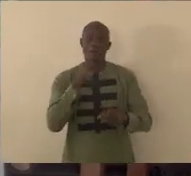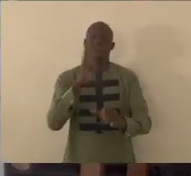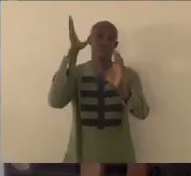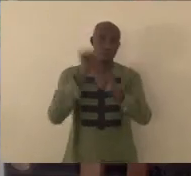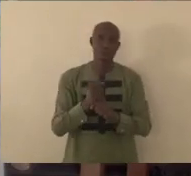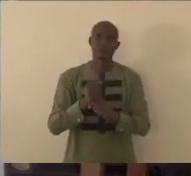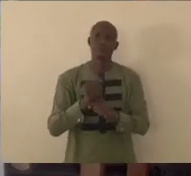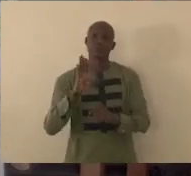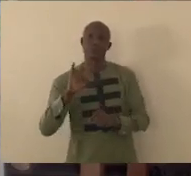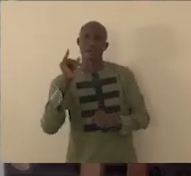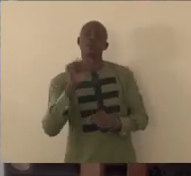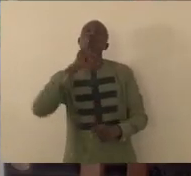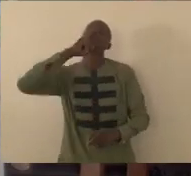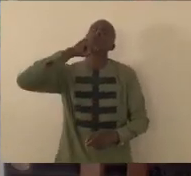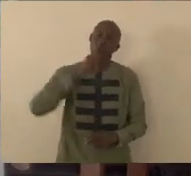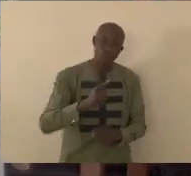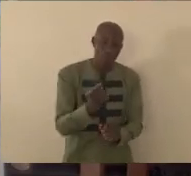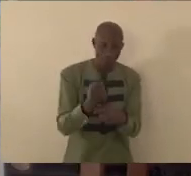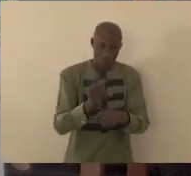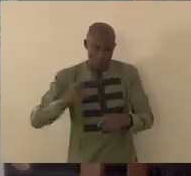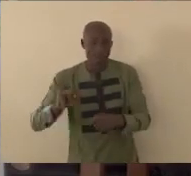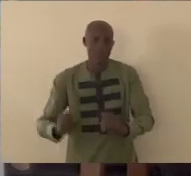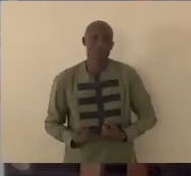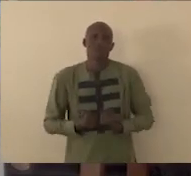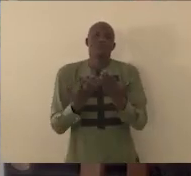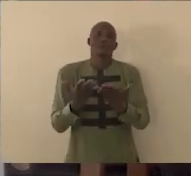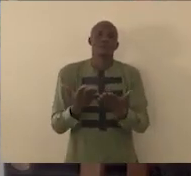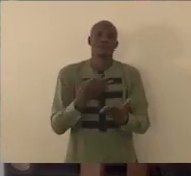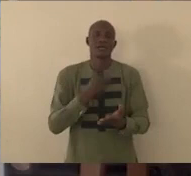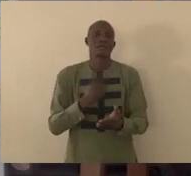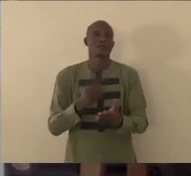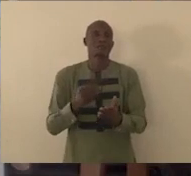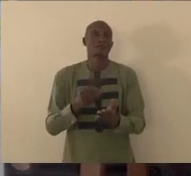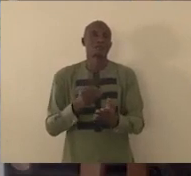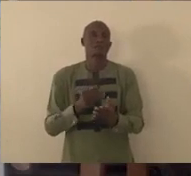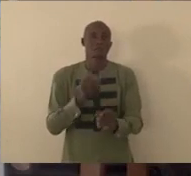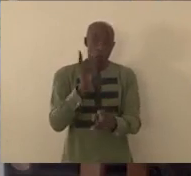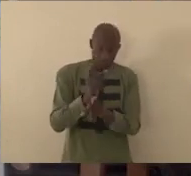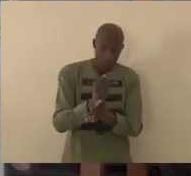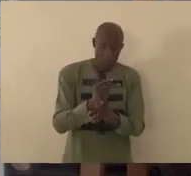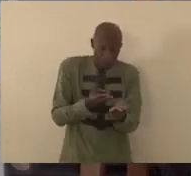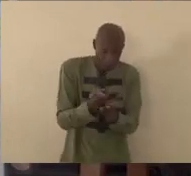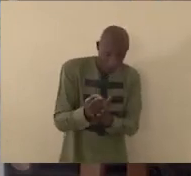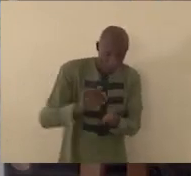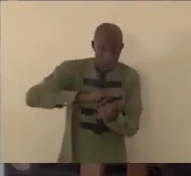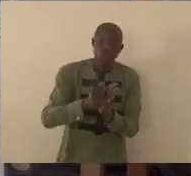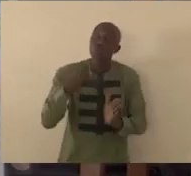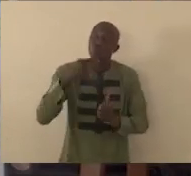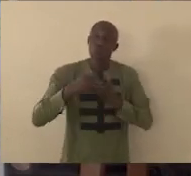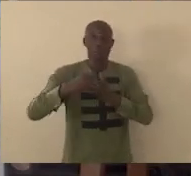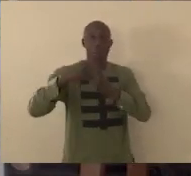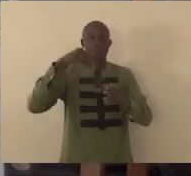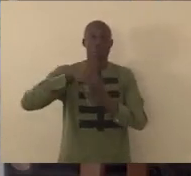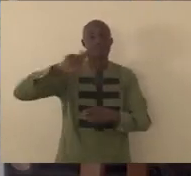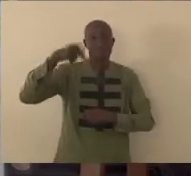achieved by only through making sacrifices and maintaining integrity. Those who lead